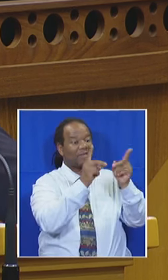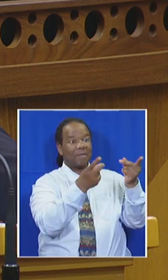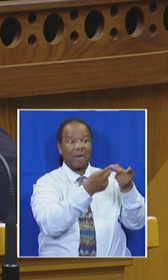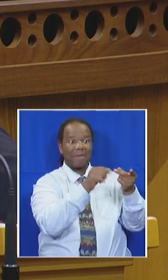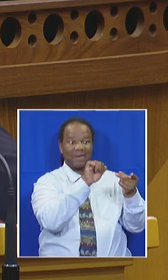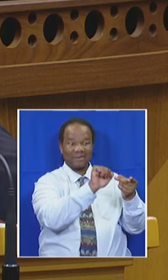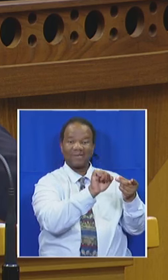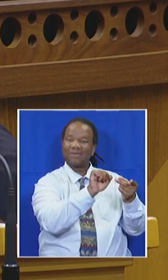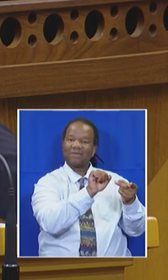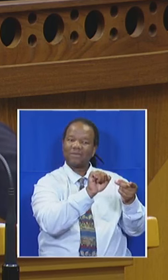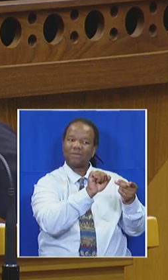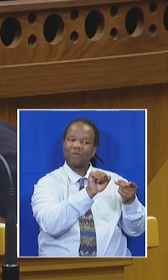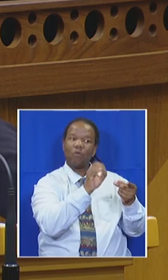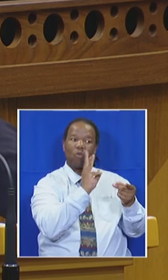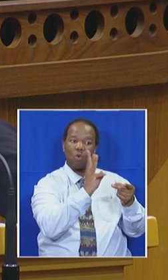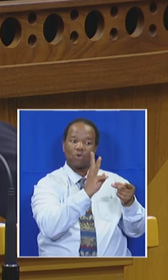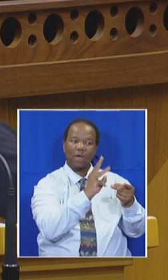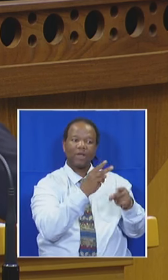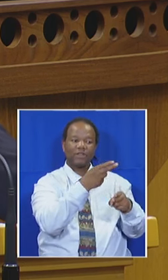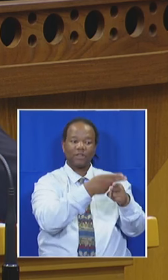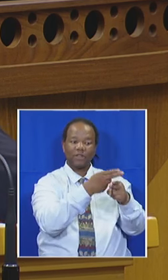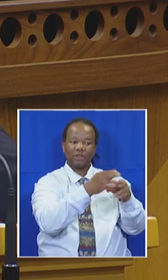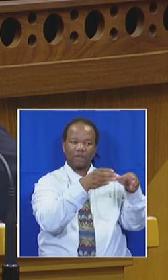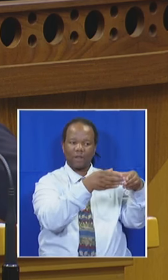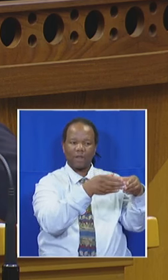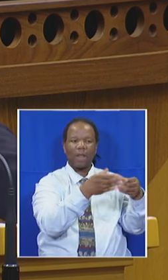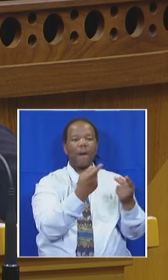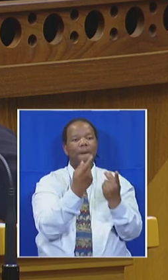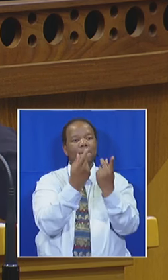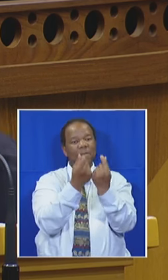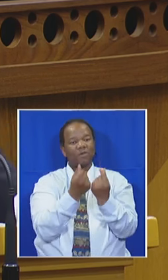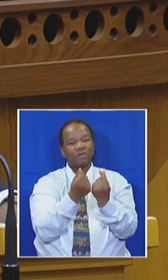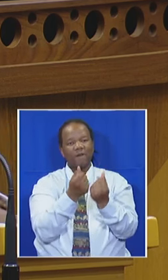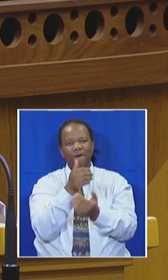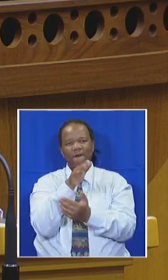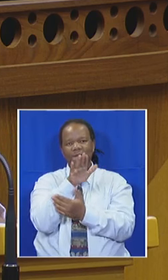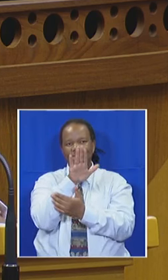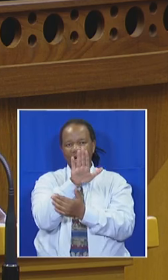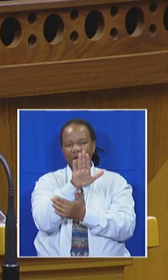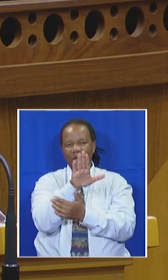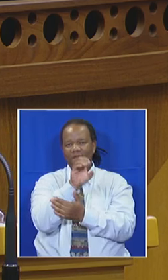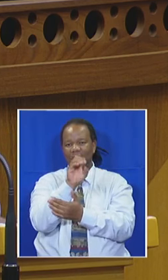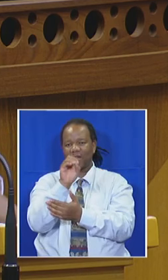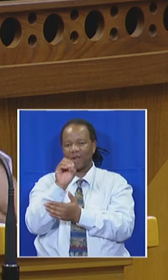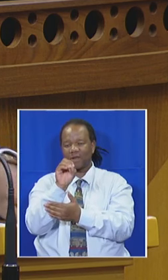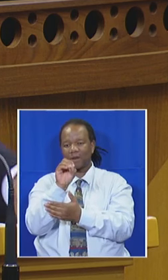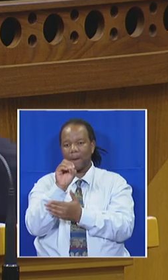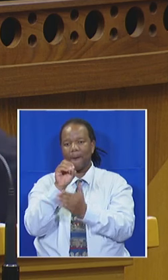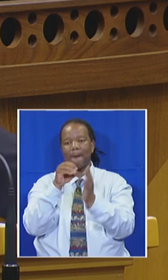Sanitation has spent over 500 million rand on